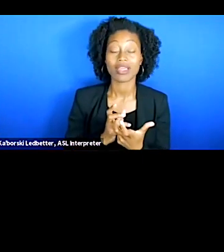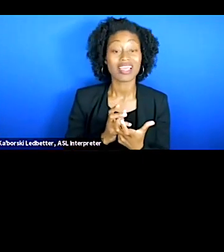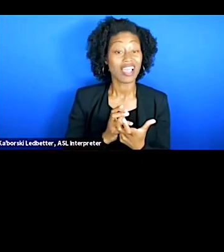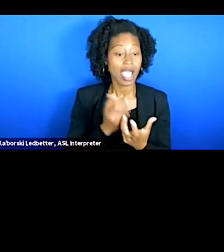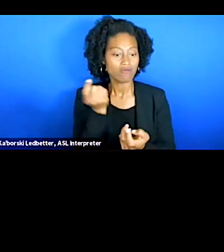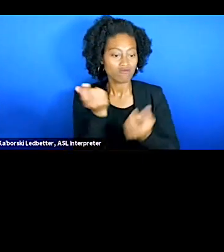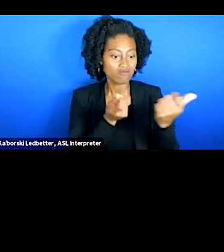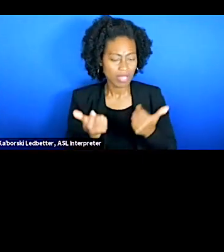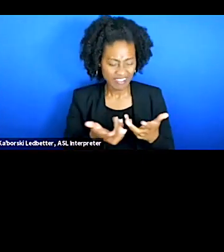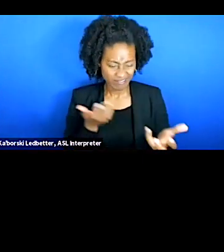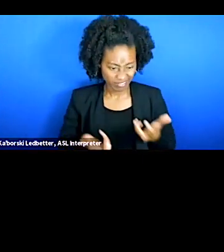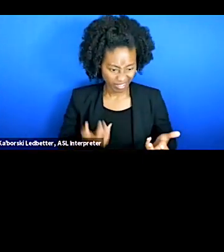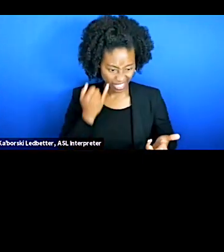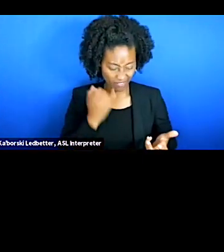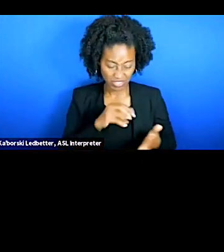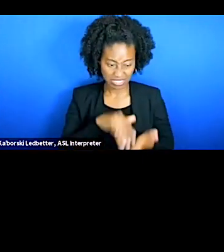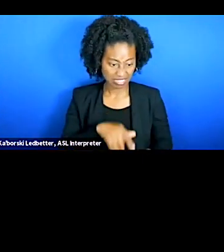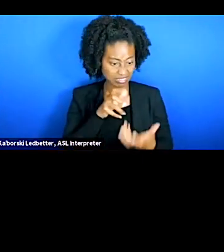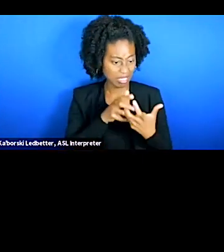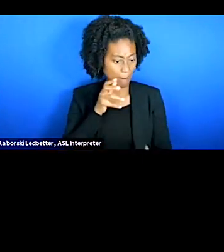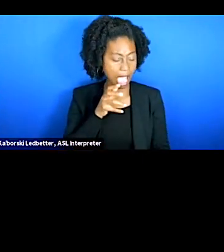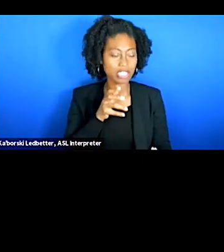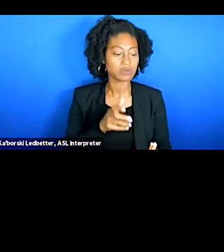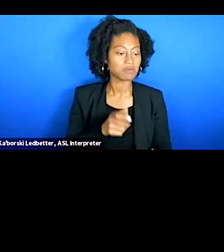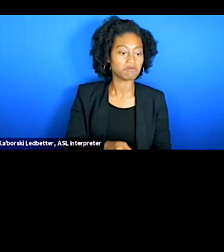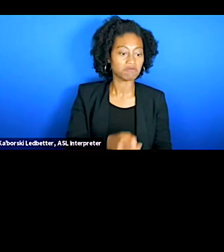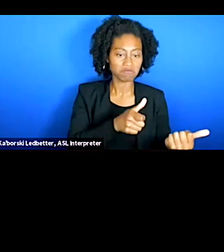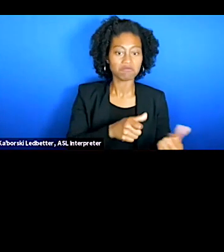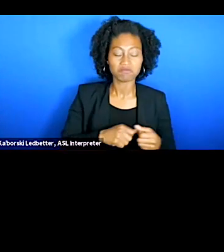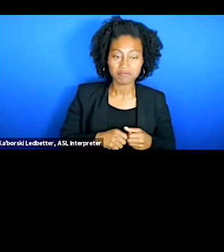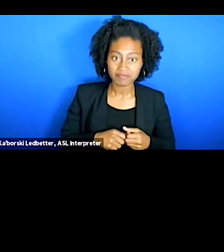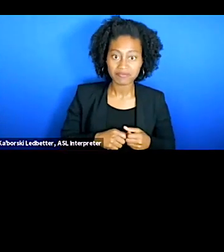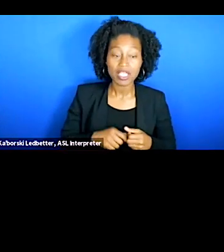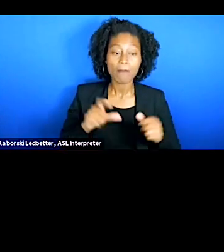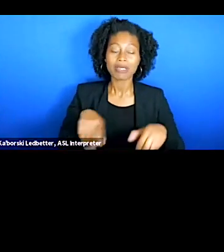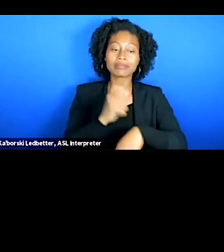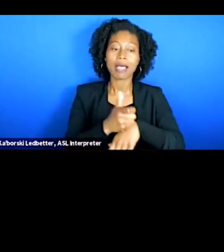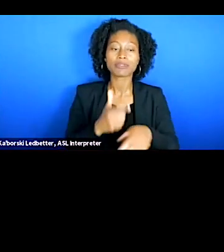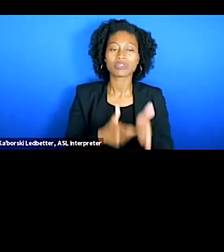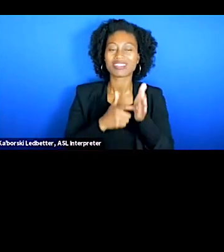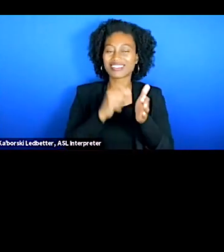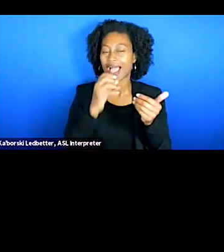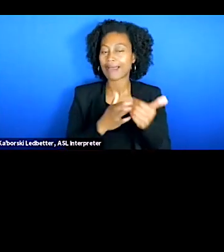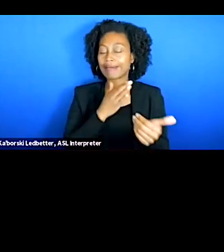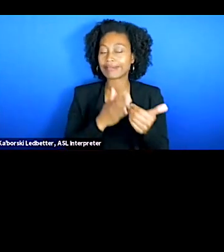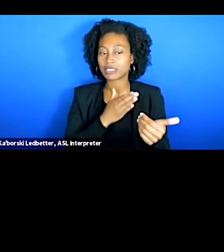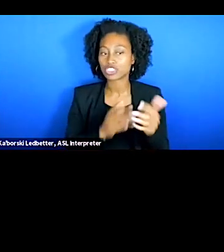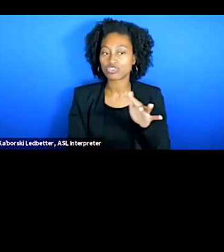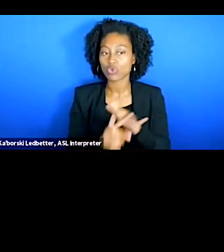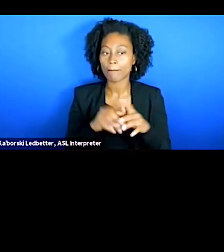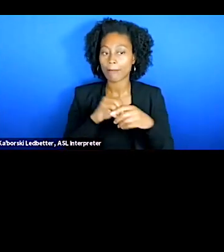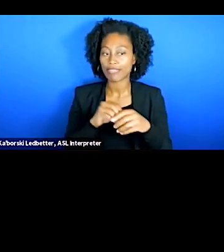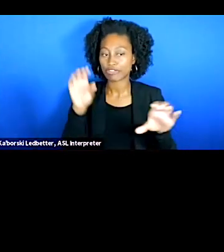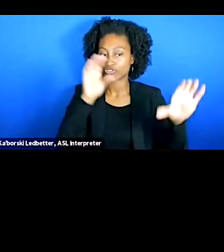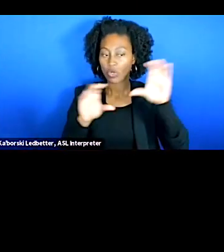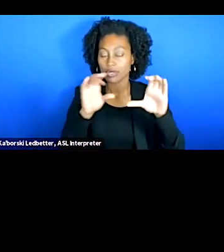not. We need to establish criteria that are not easy to include in the search, such